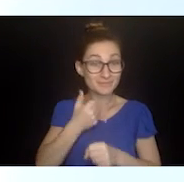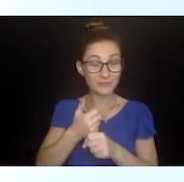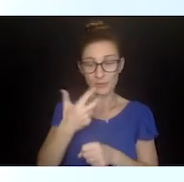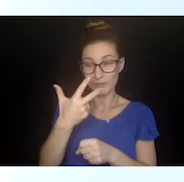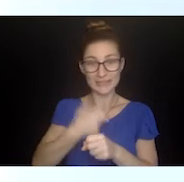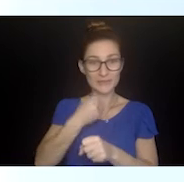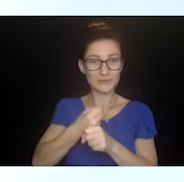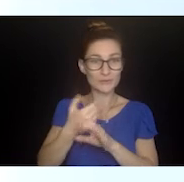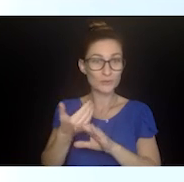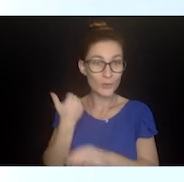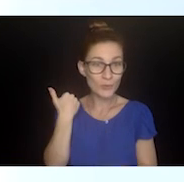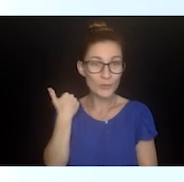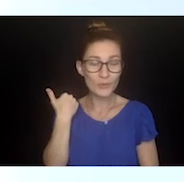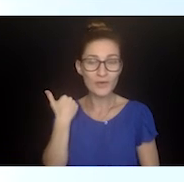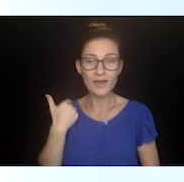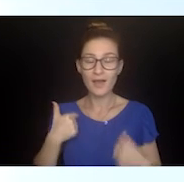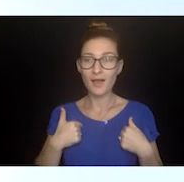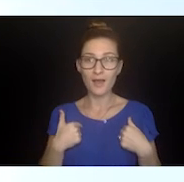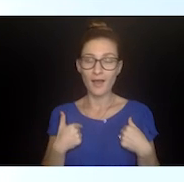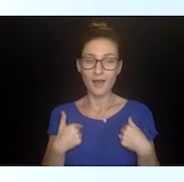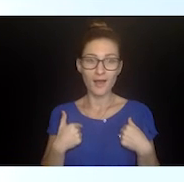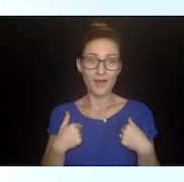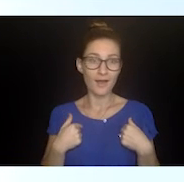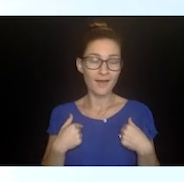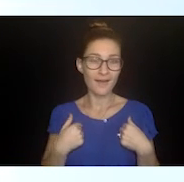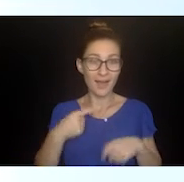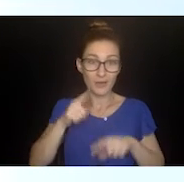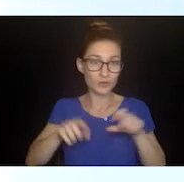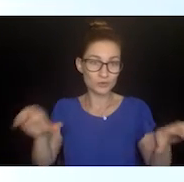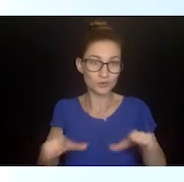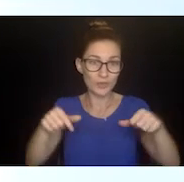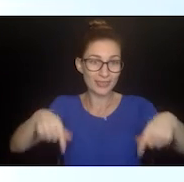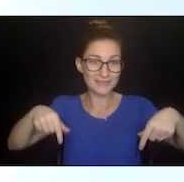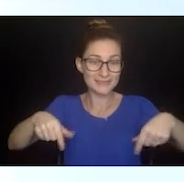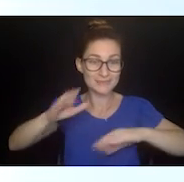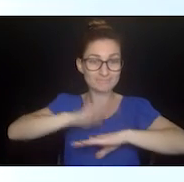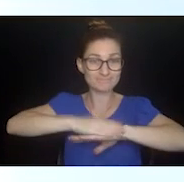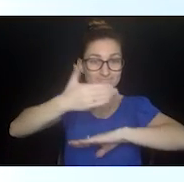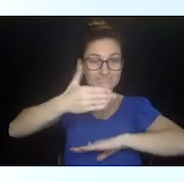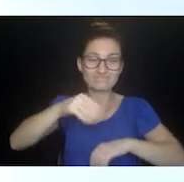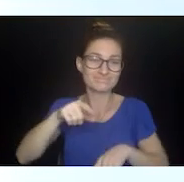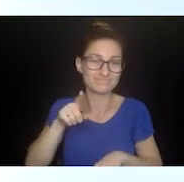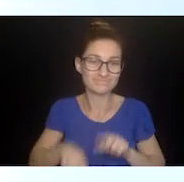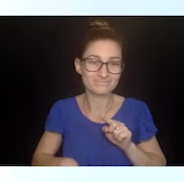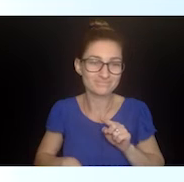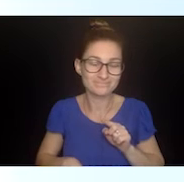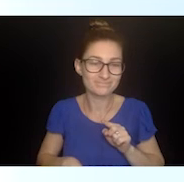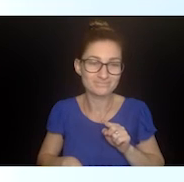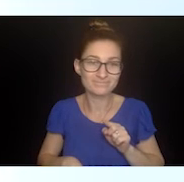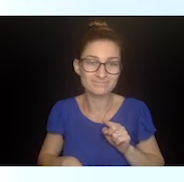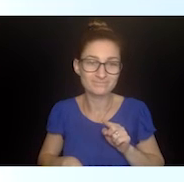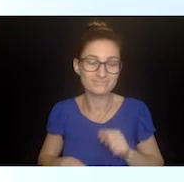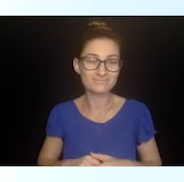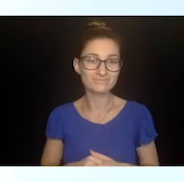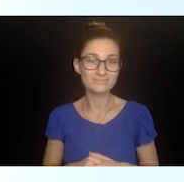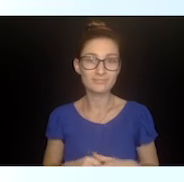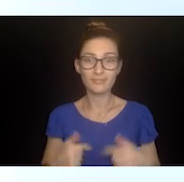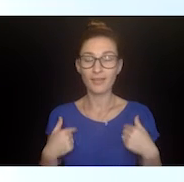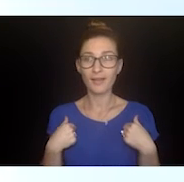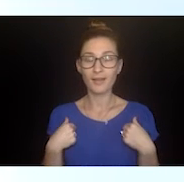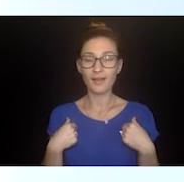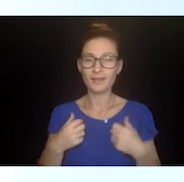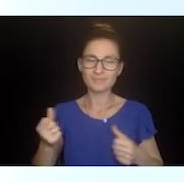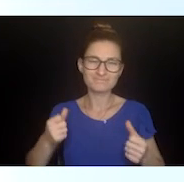years ago, I couldn't have done this video because I had such an